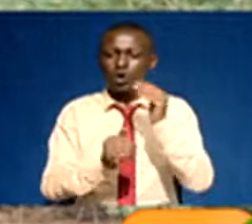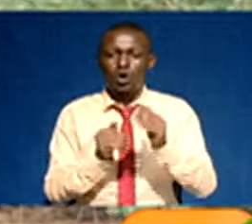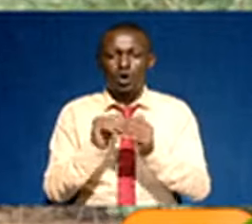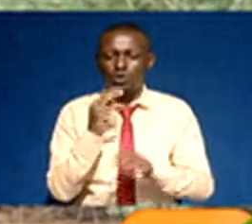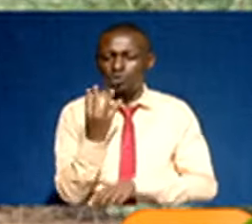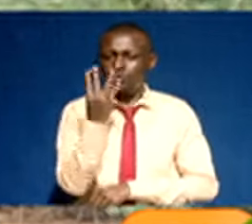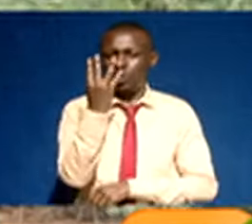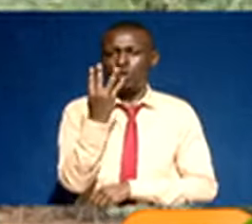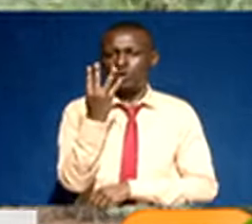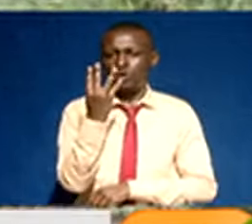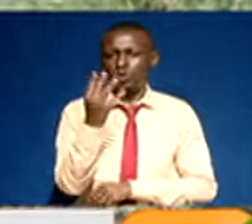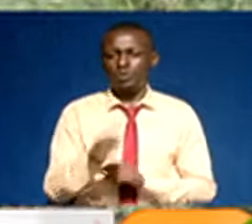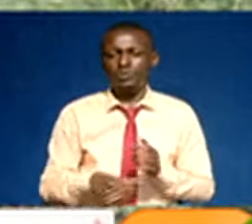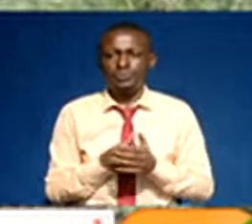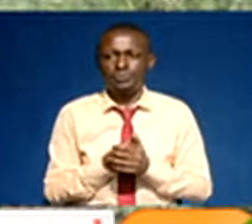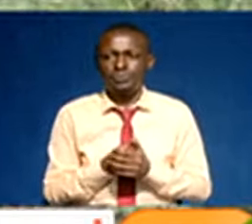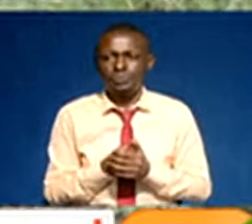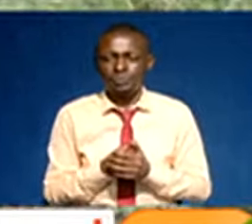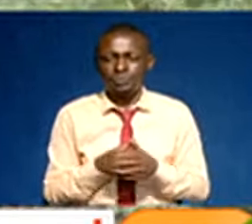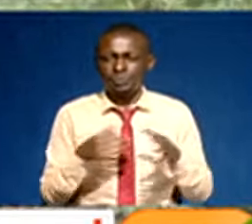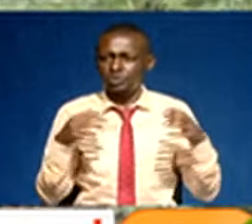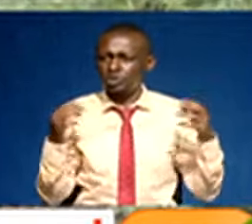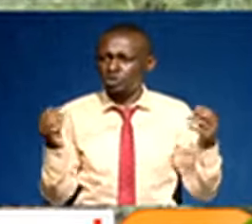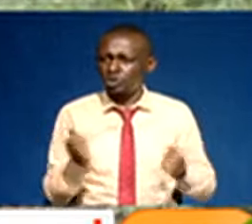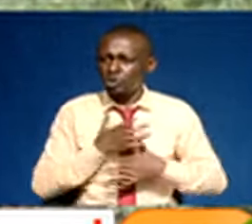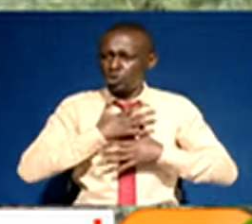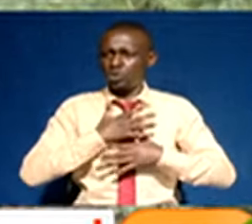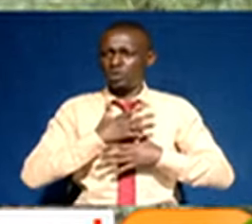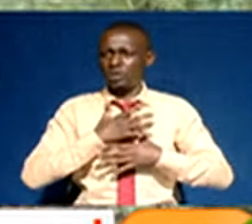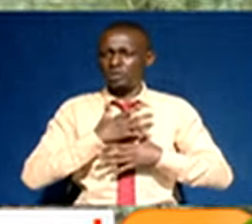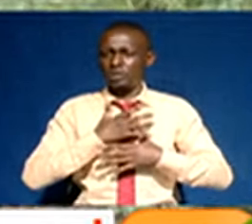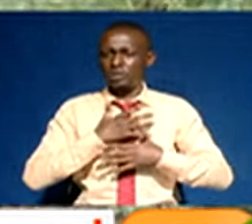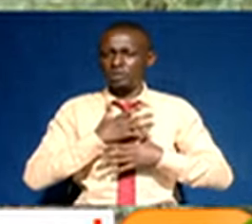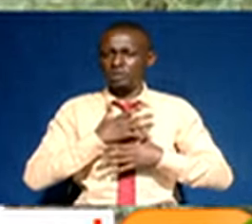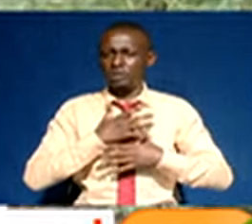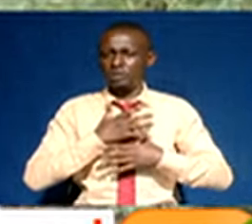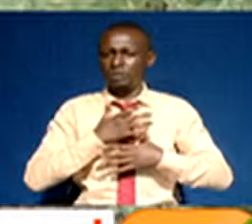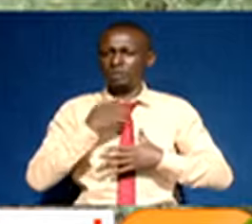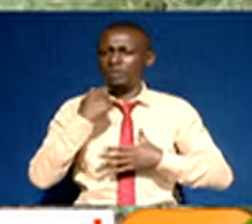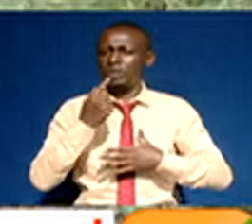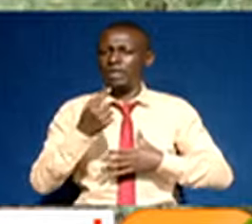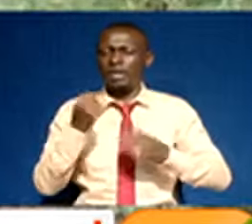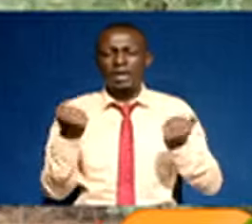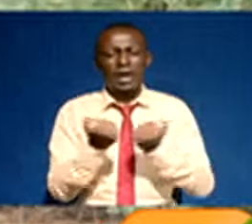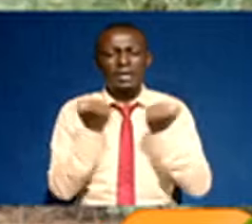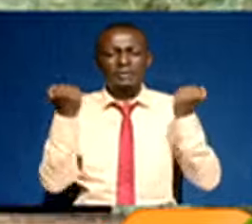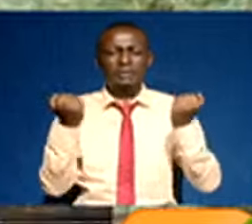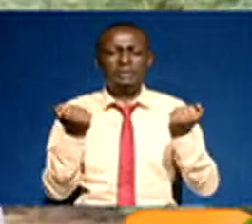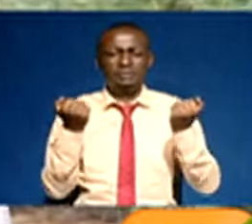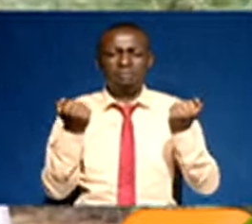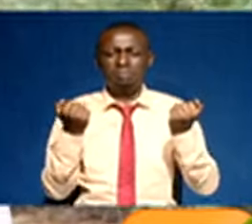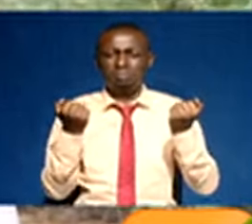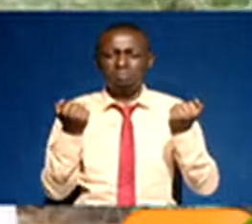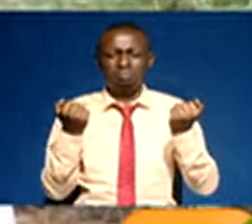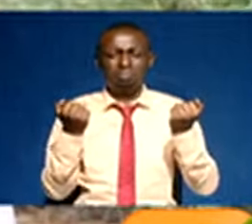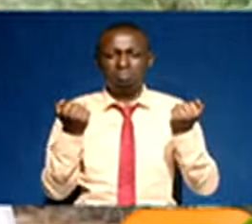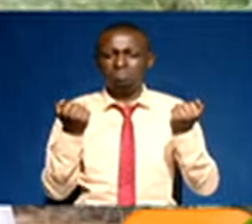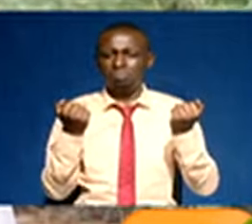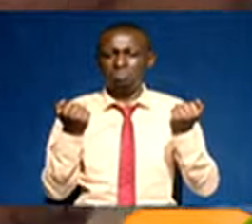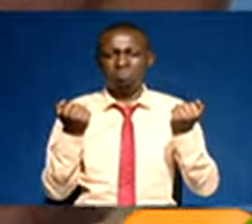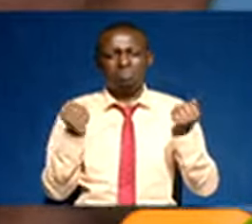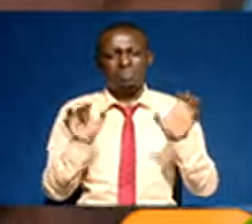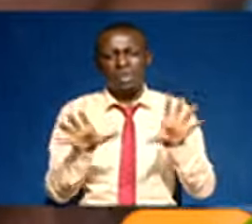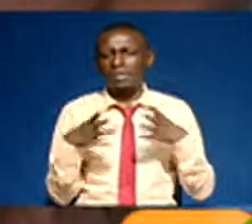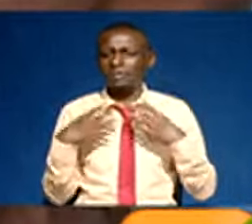maneno alitupata kwa mshtuko kubwa sana. Nilikuwa wanasema ajali hapana shughulika. Akitokea